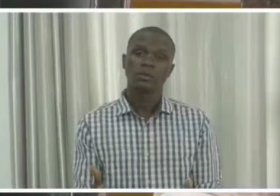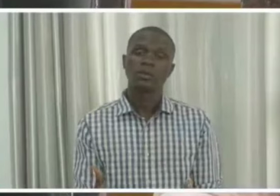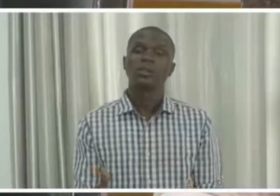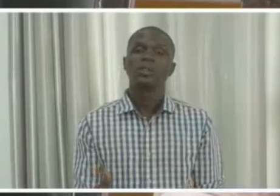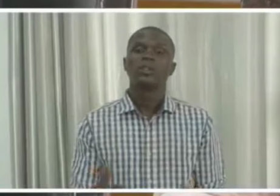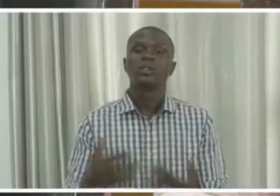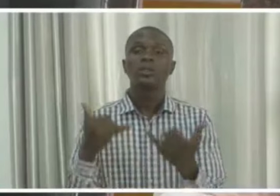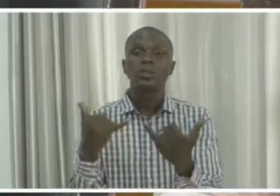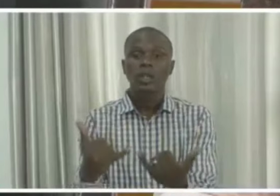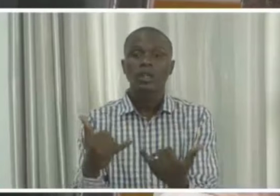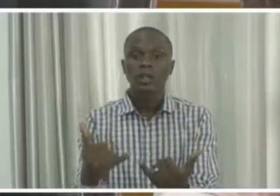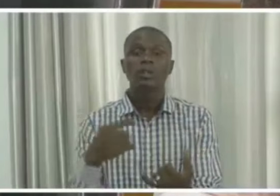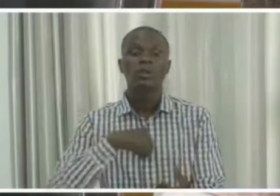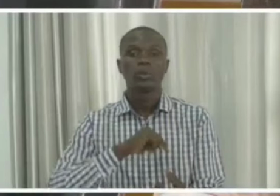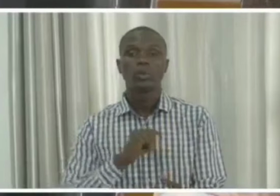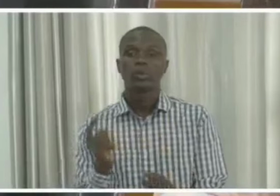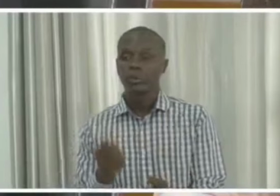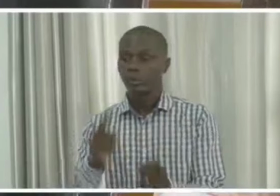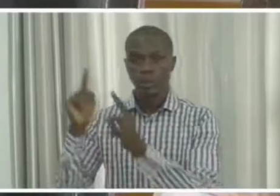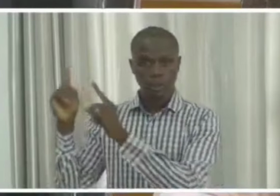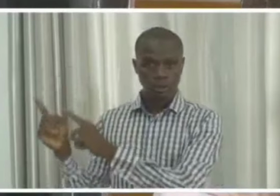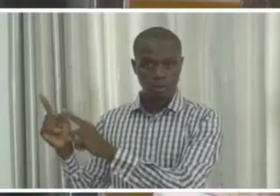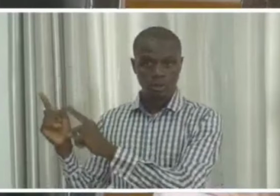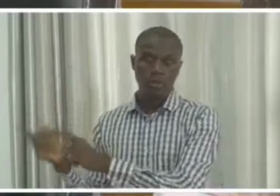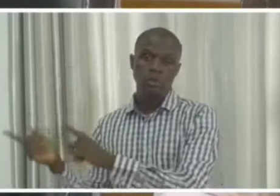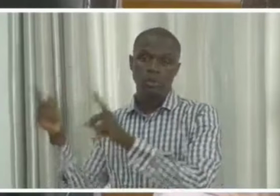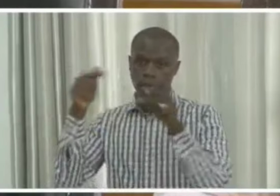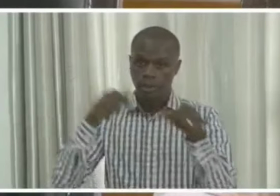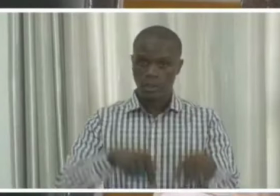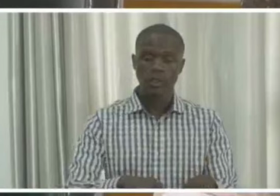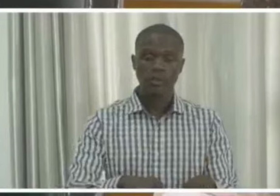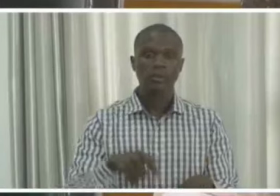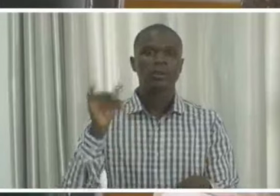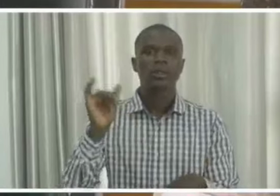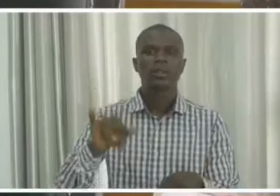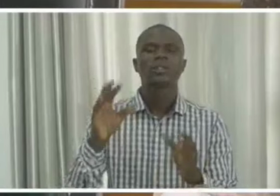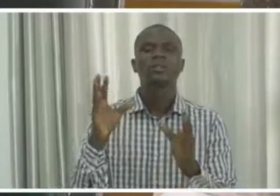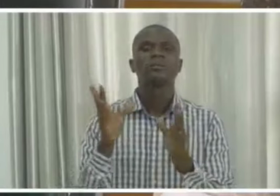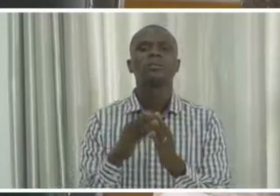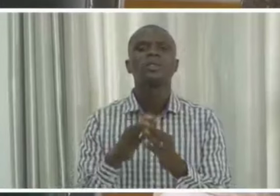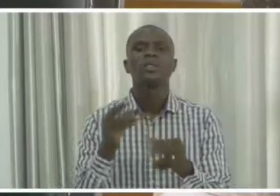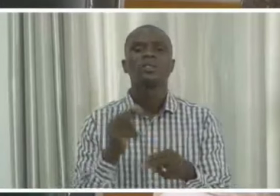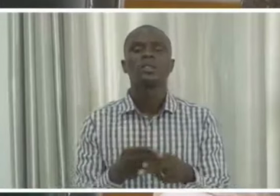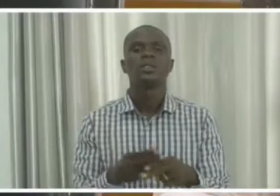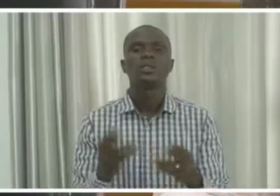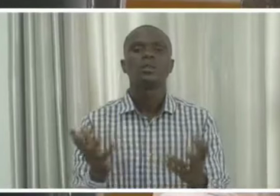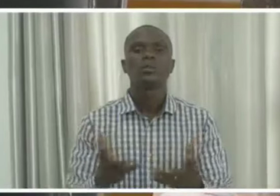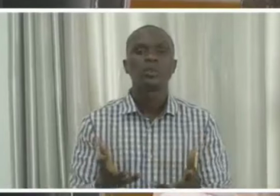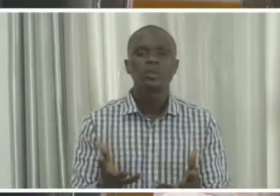the UN Framework Convention on Climate Change, and they call it